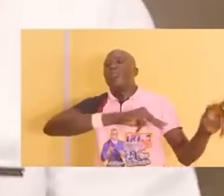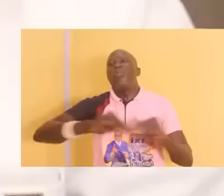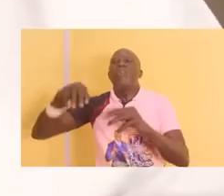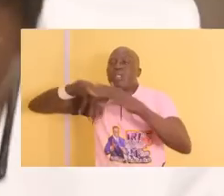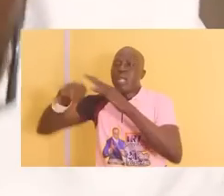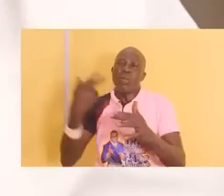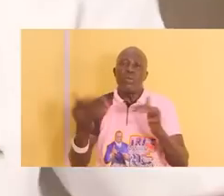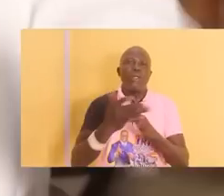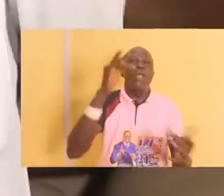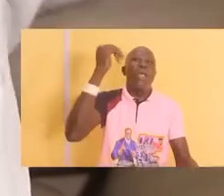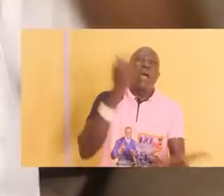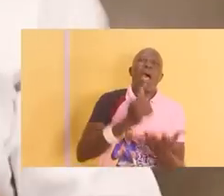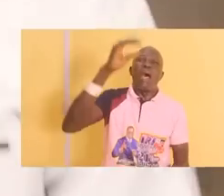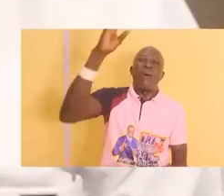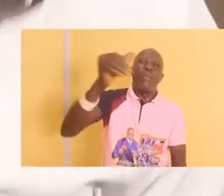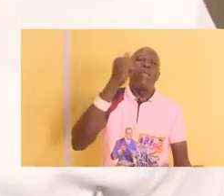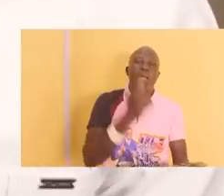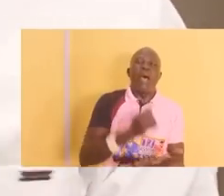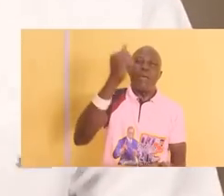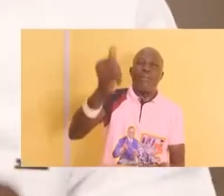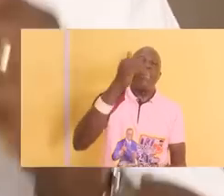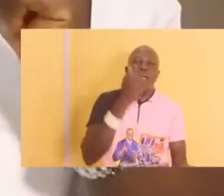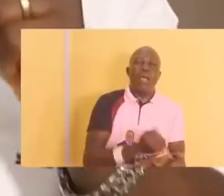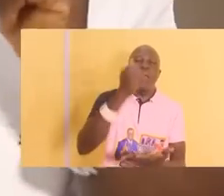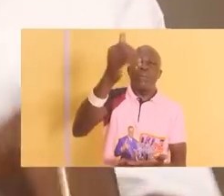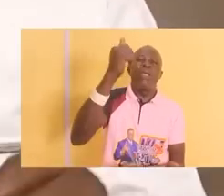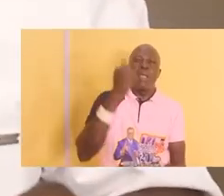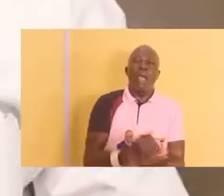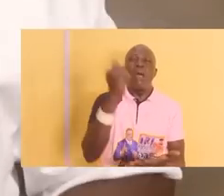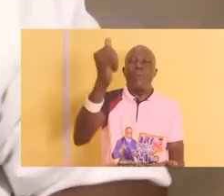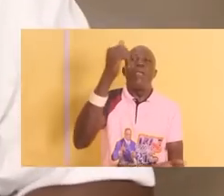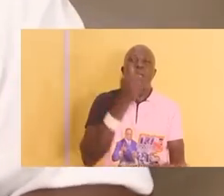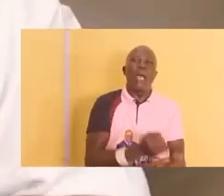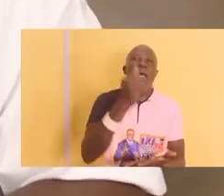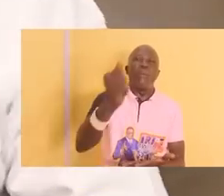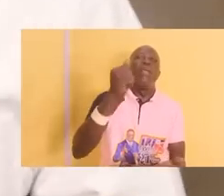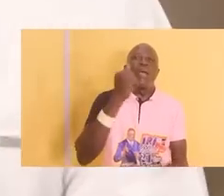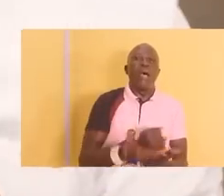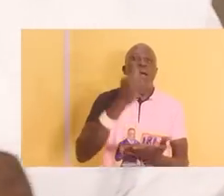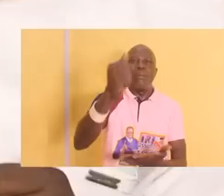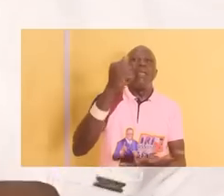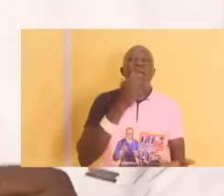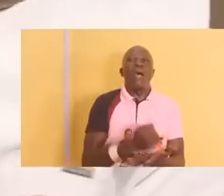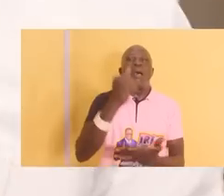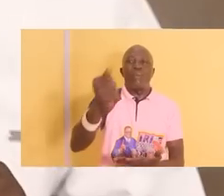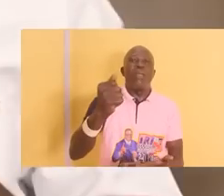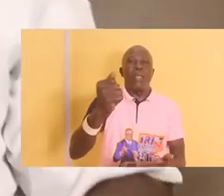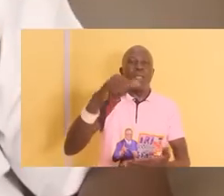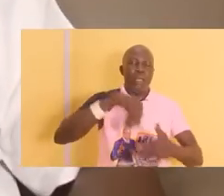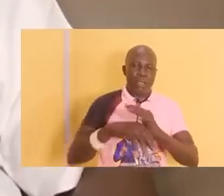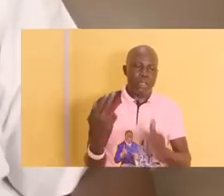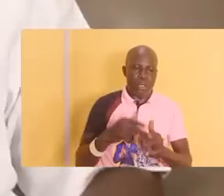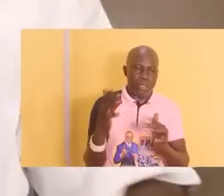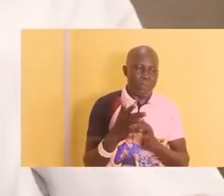go far. In the name of Jesus. Amen. Amen. Amen. Amen. Amen. Amen.